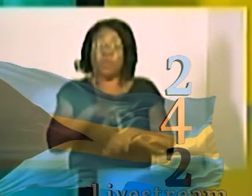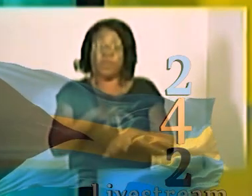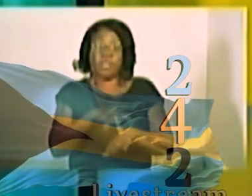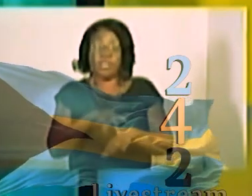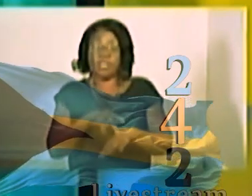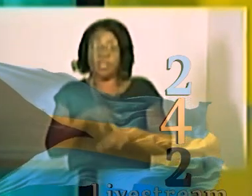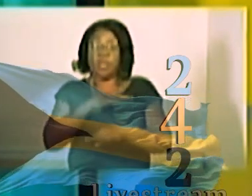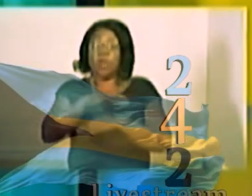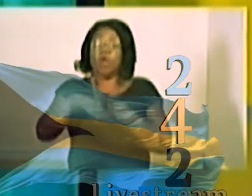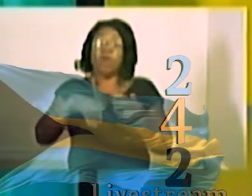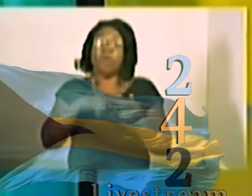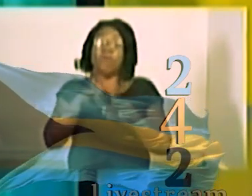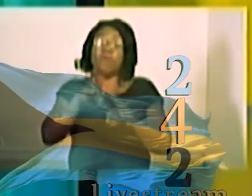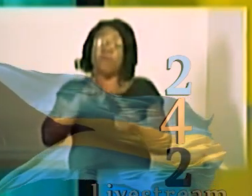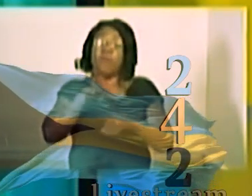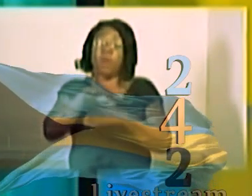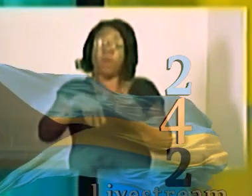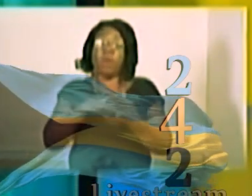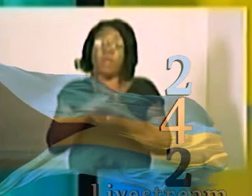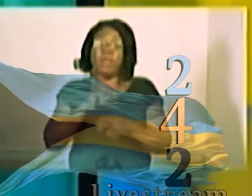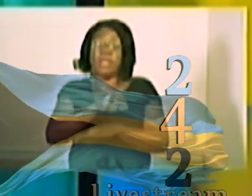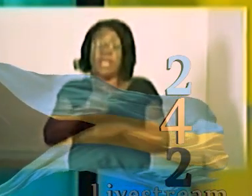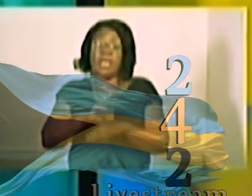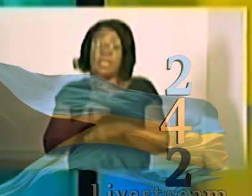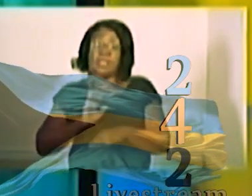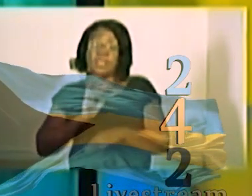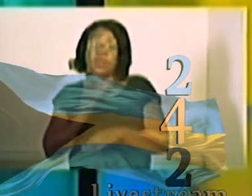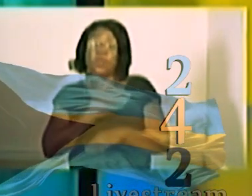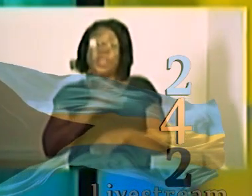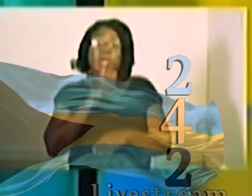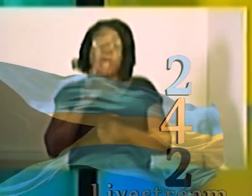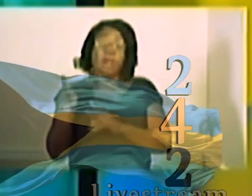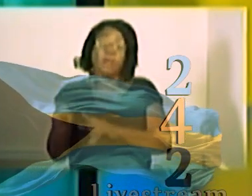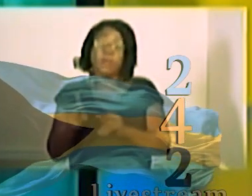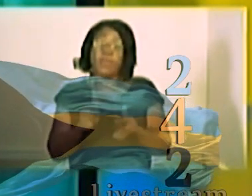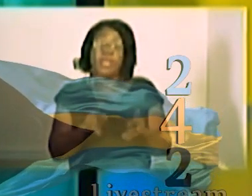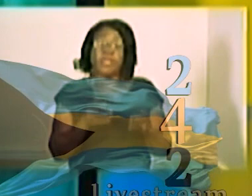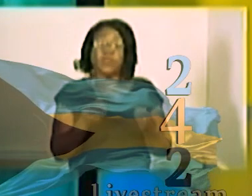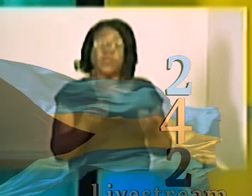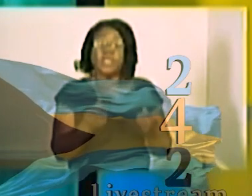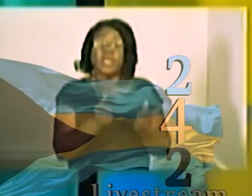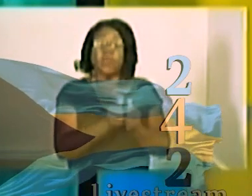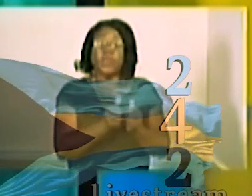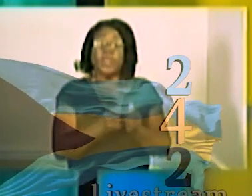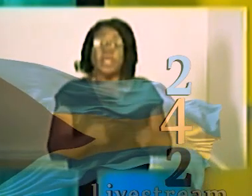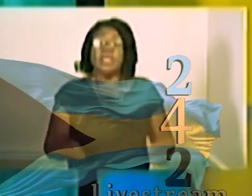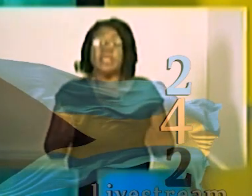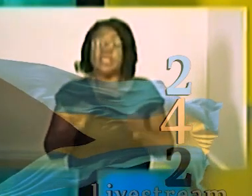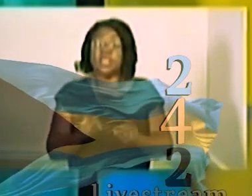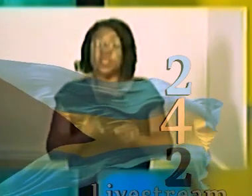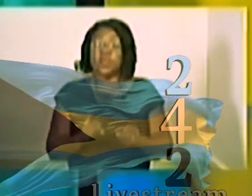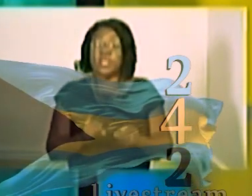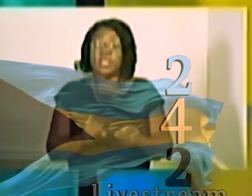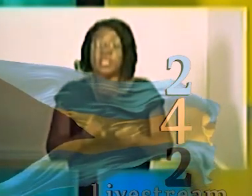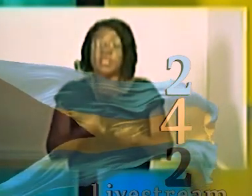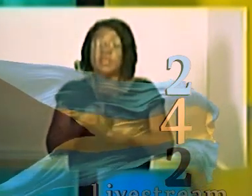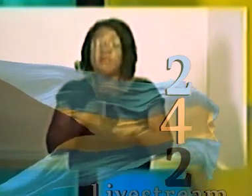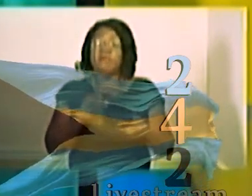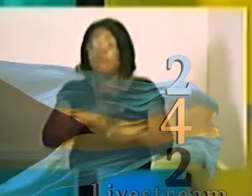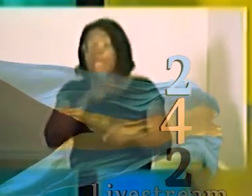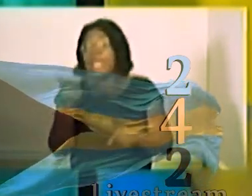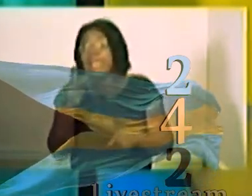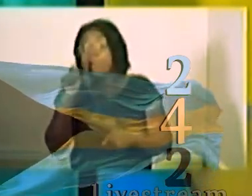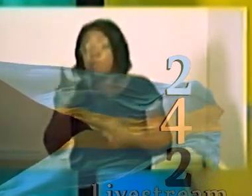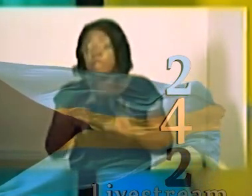islands and all the healthcare teams are on alert, and we are prepared to deal with the situation should it arise on any one of our Family Islands. Thank